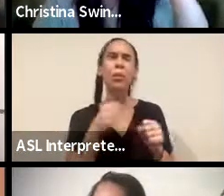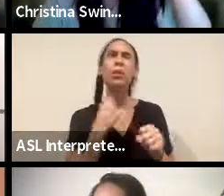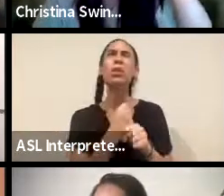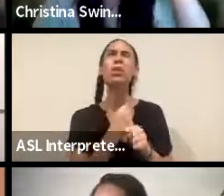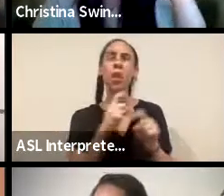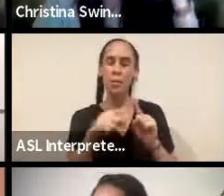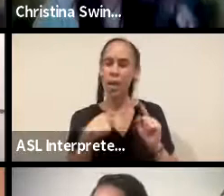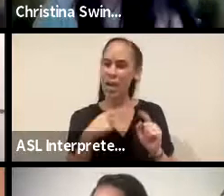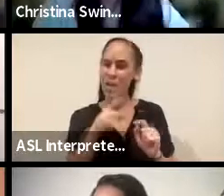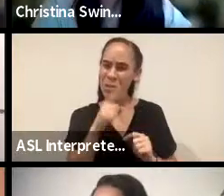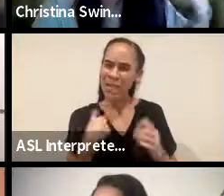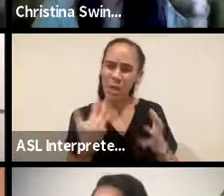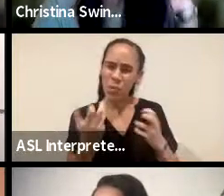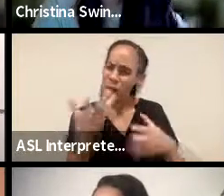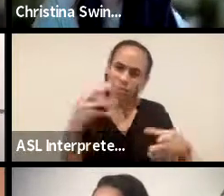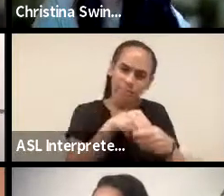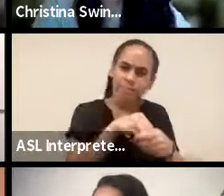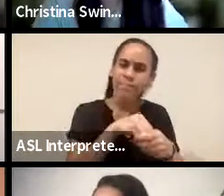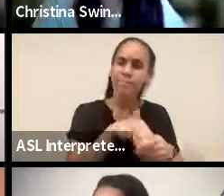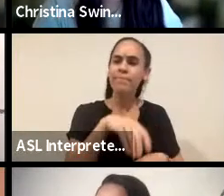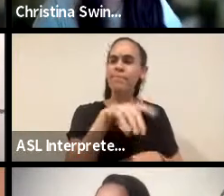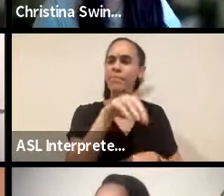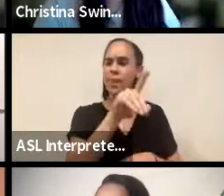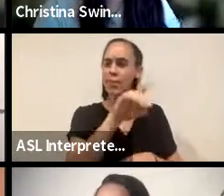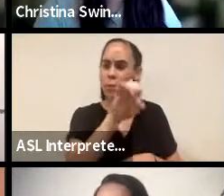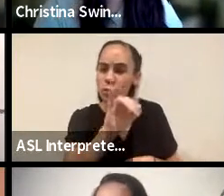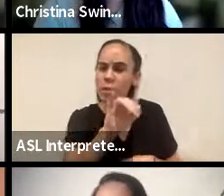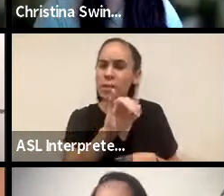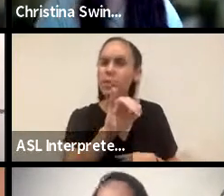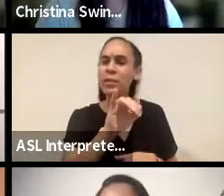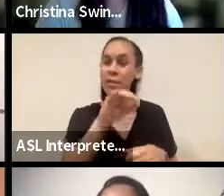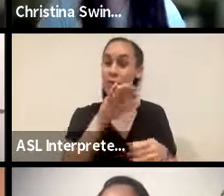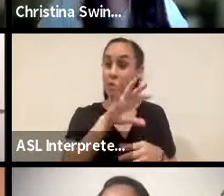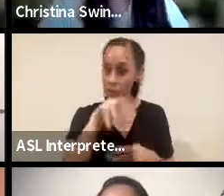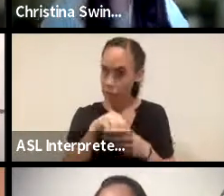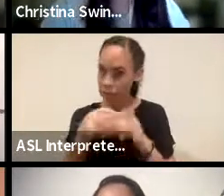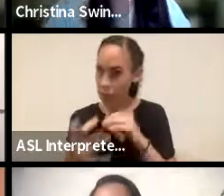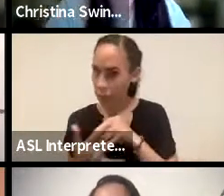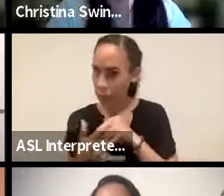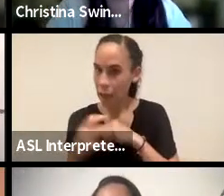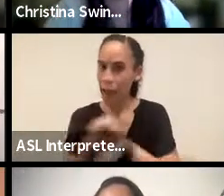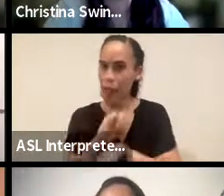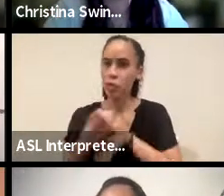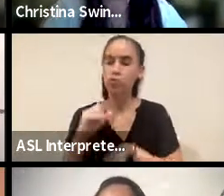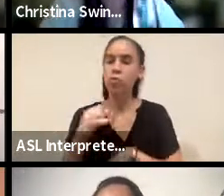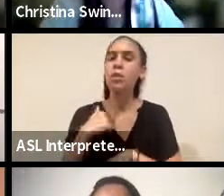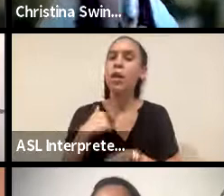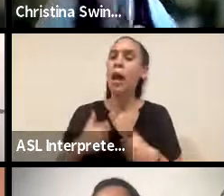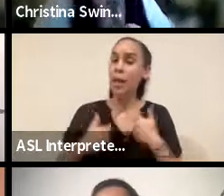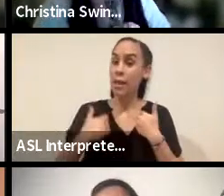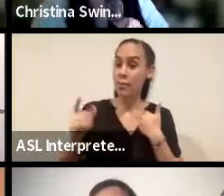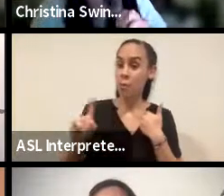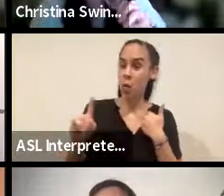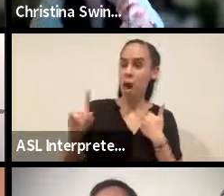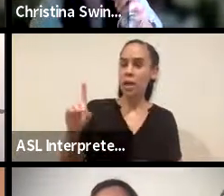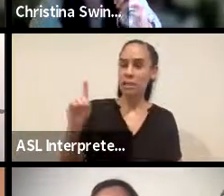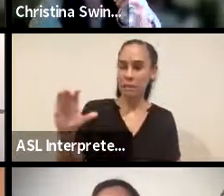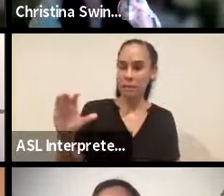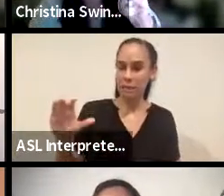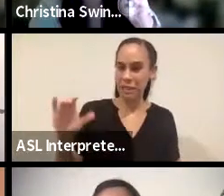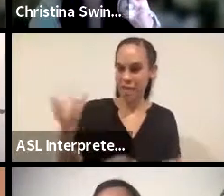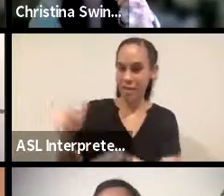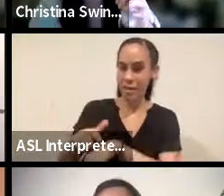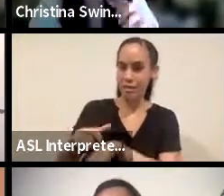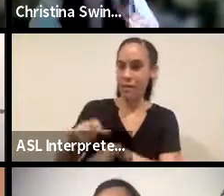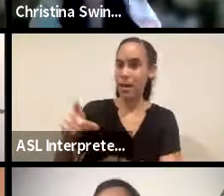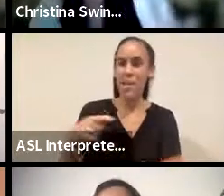into diversity and inclusion in the tech industry. I was living in DC at the time, and I reached out to them